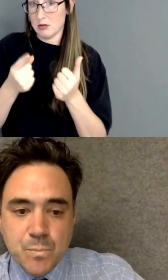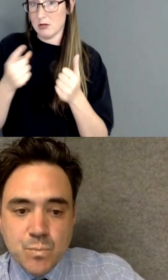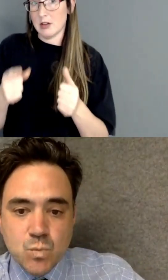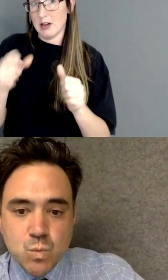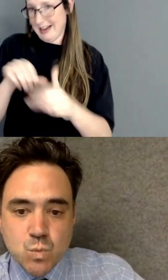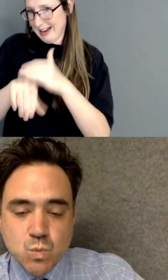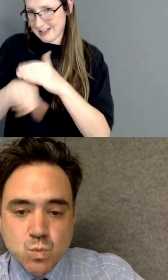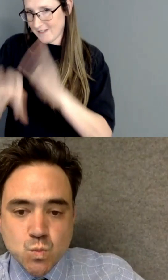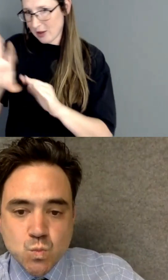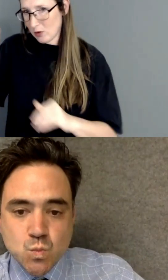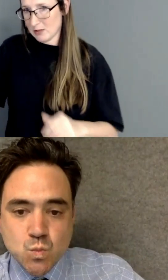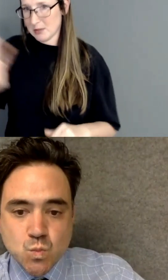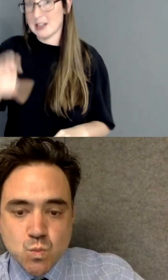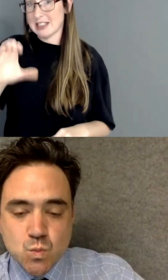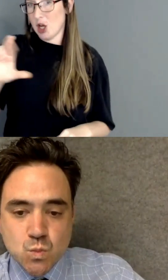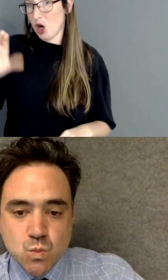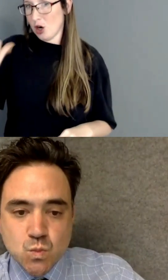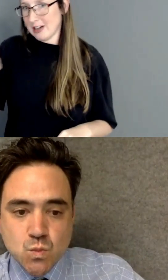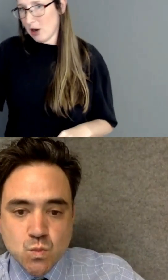You can find their website, cra.org or